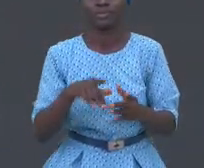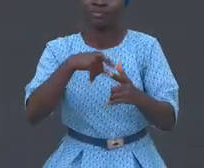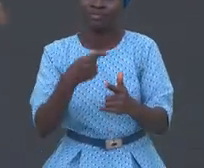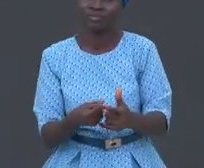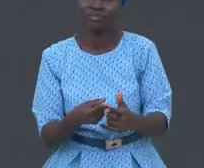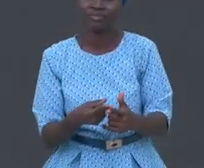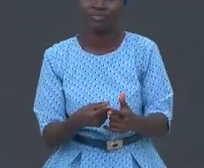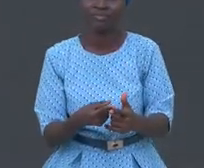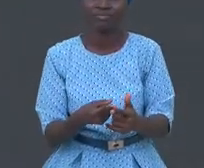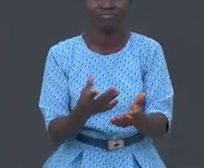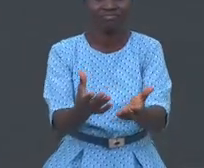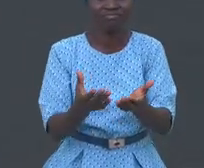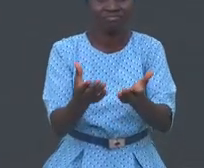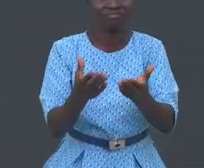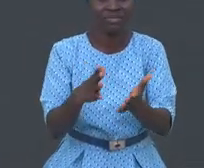yearn, learn,